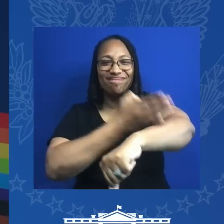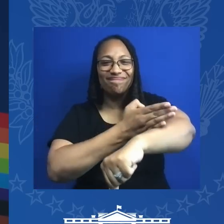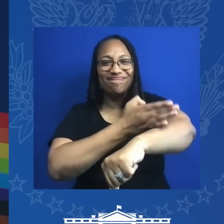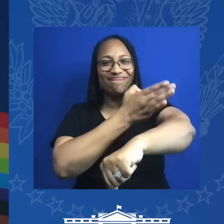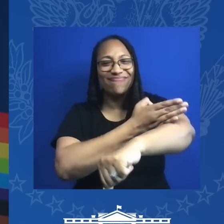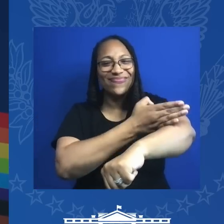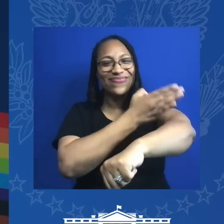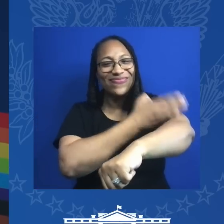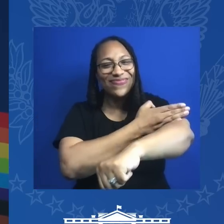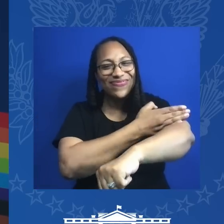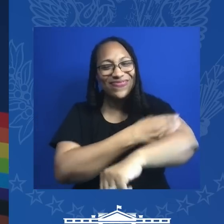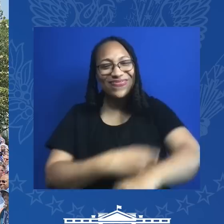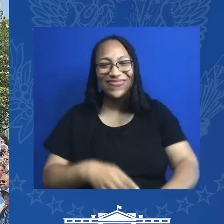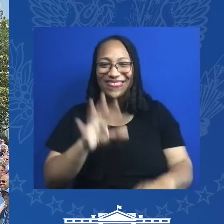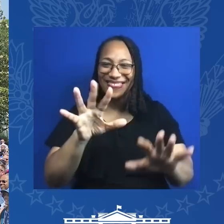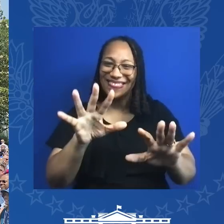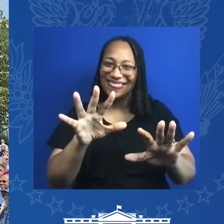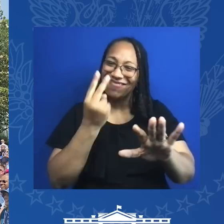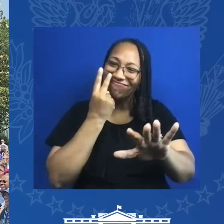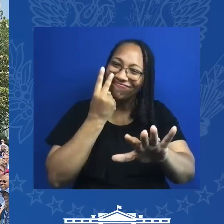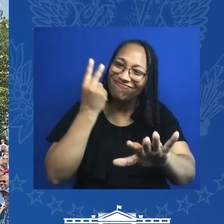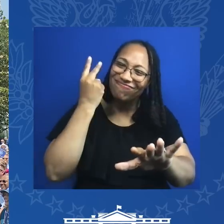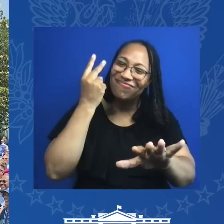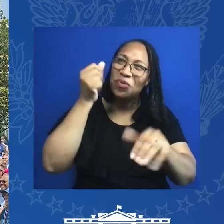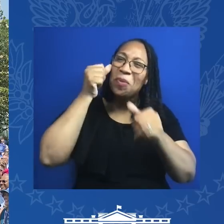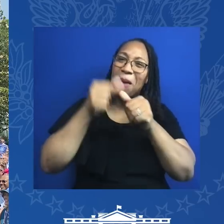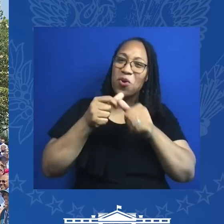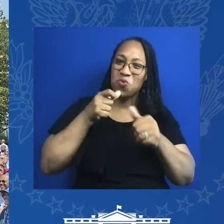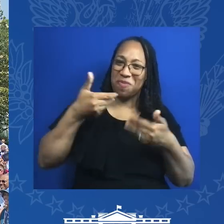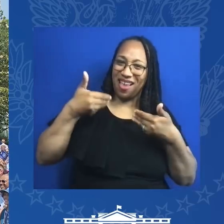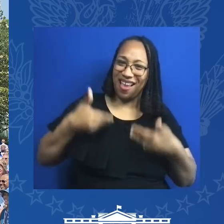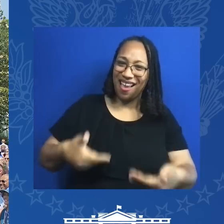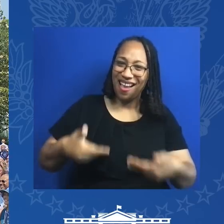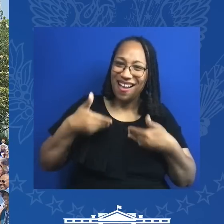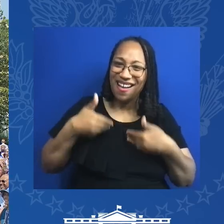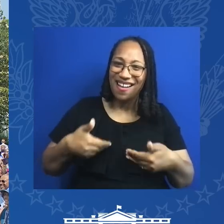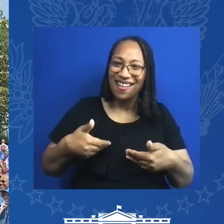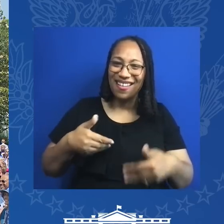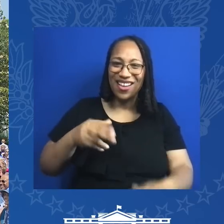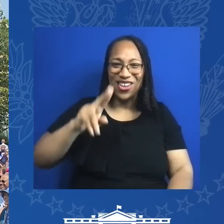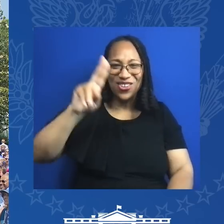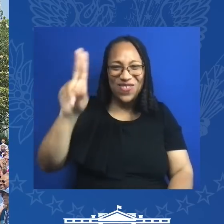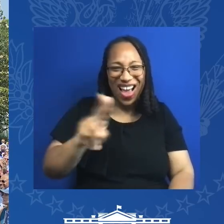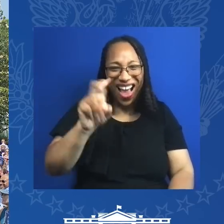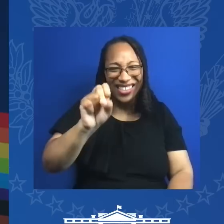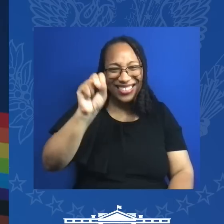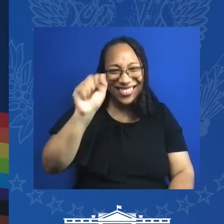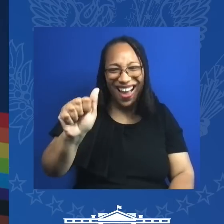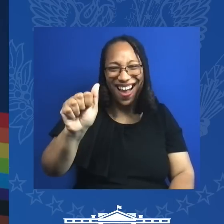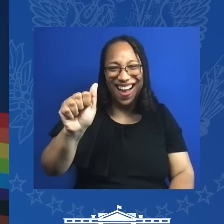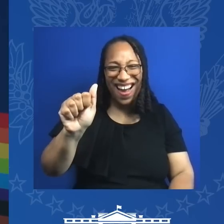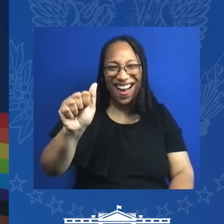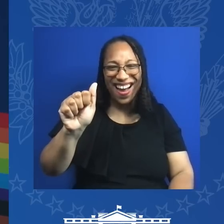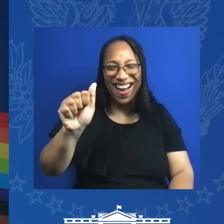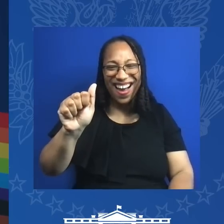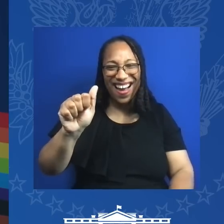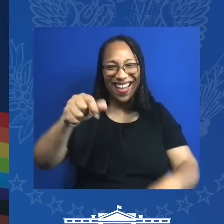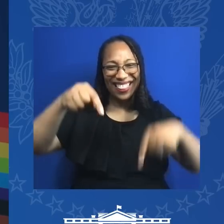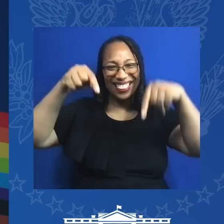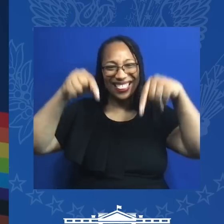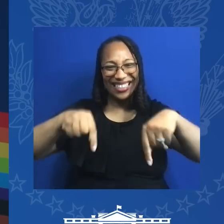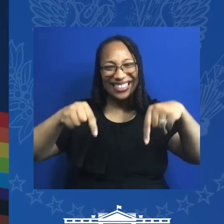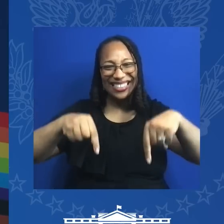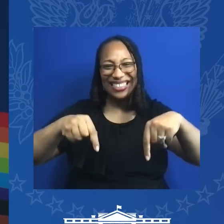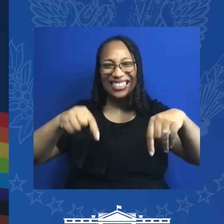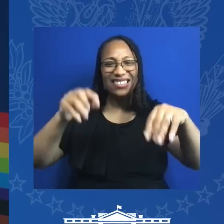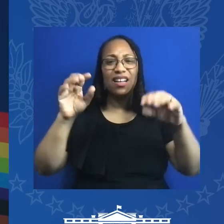the United States of America. And there is nothing, nothing beyond America's capacity when we decide